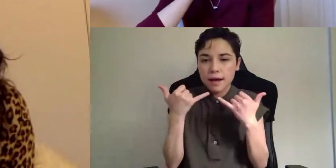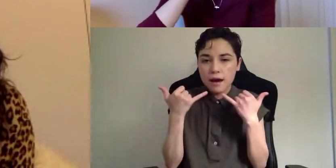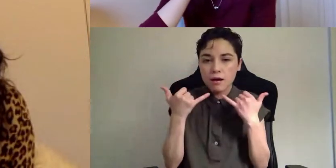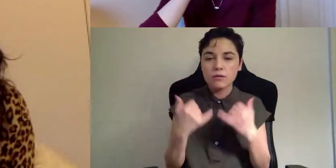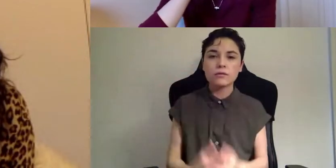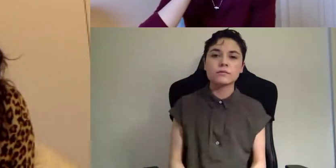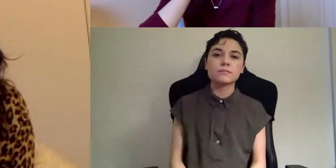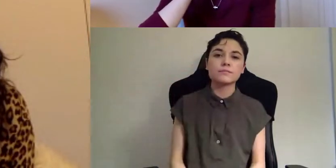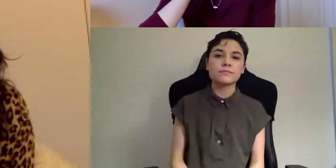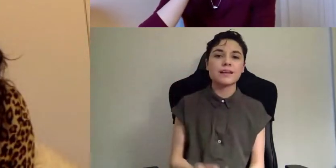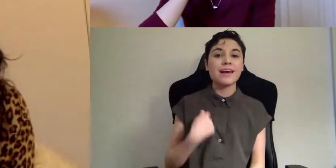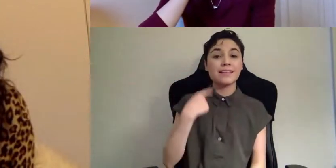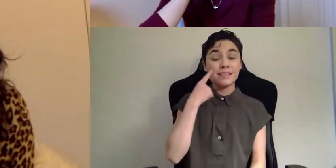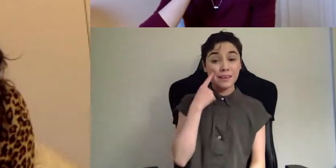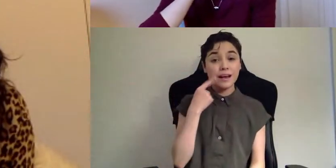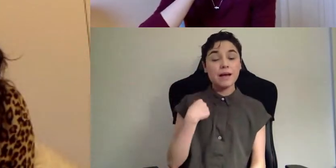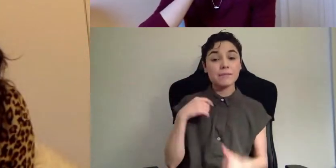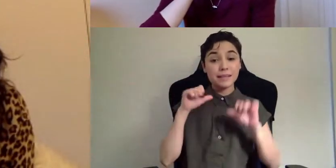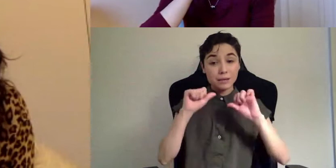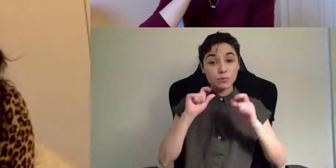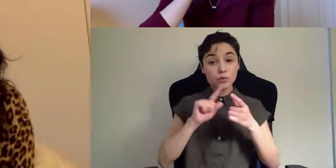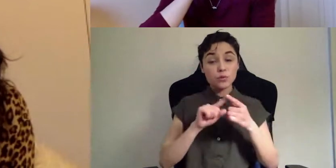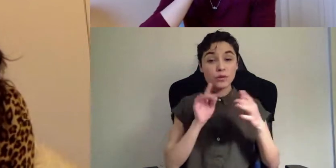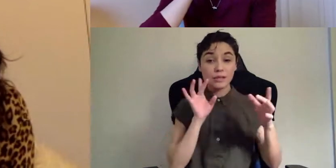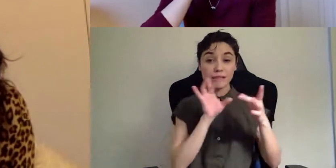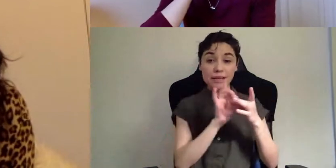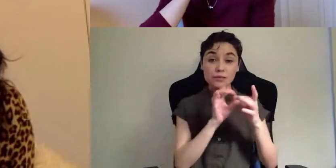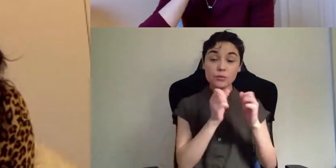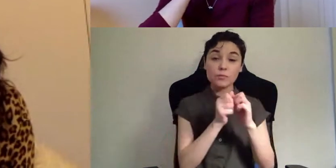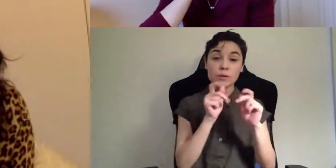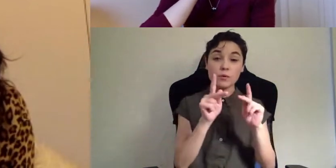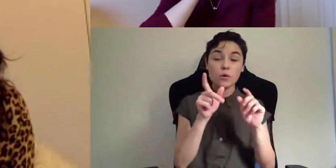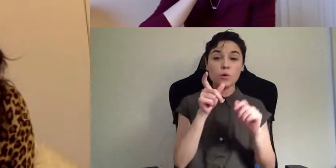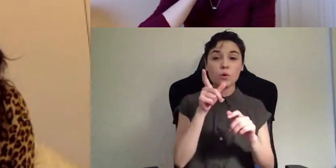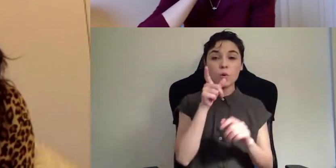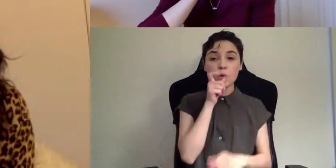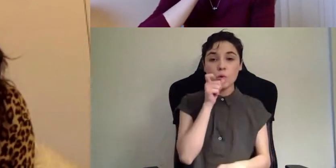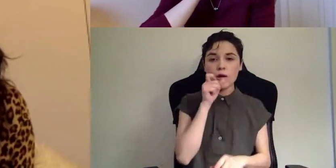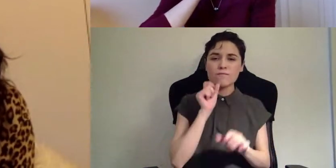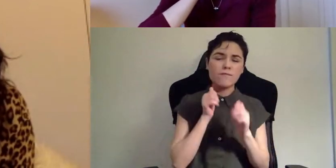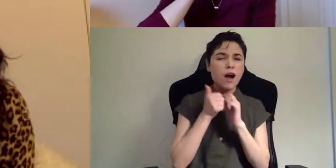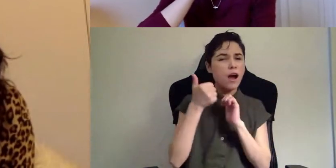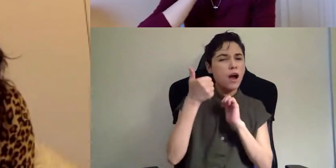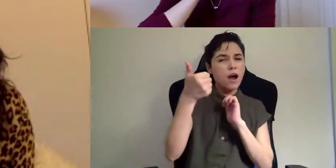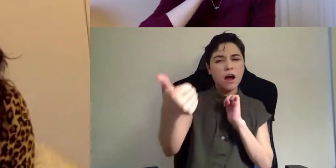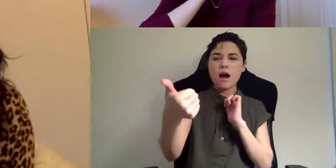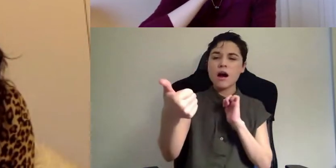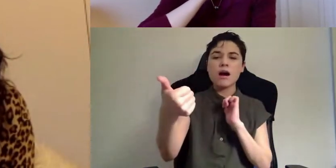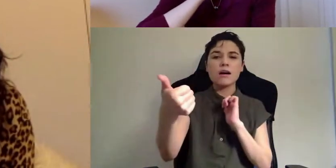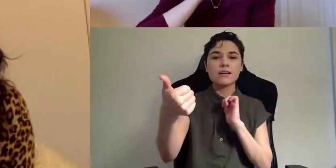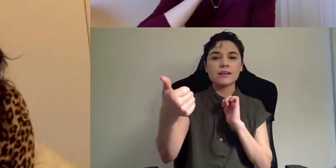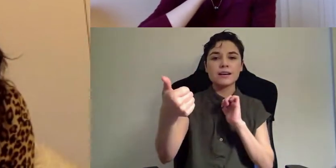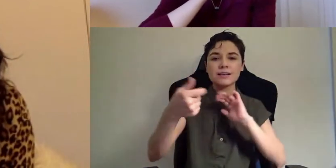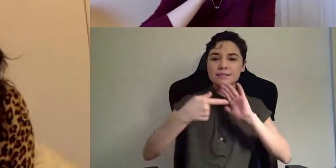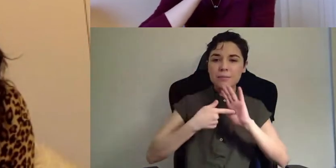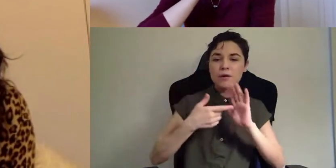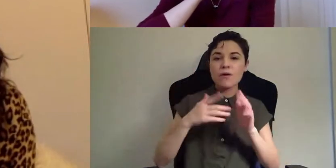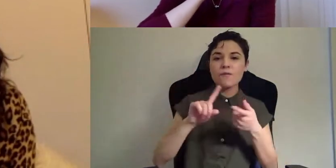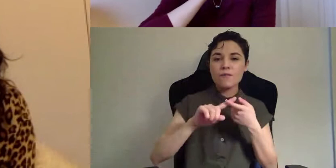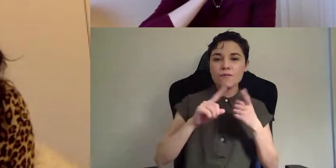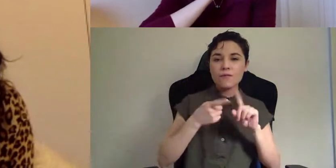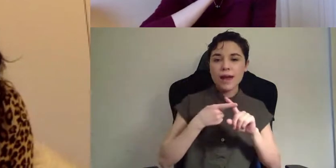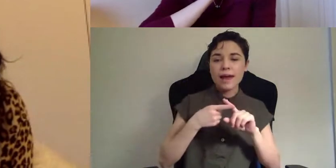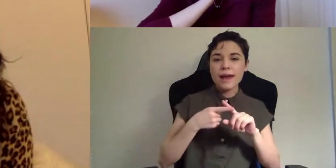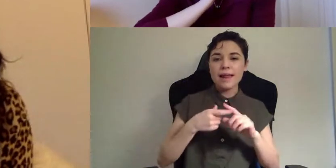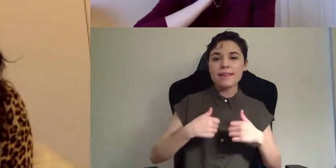than I have before in the past, and I'm hoping that that continues. I have much more regular contact with a friend in New Zealand than I used to.